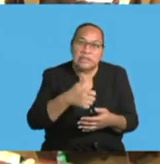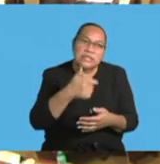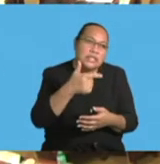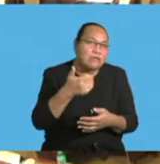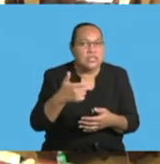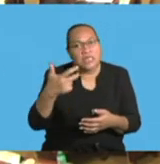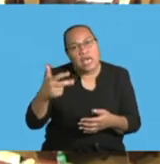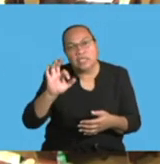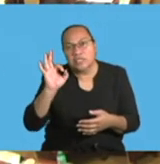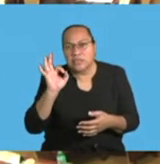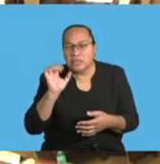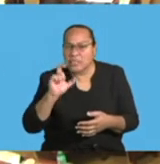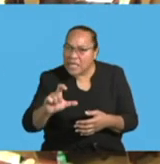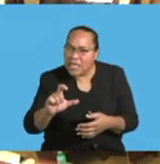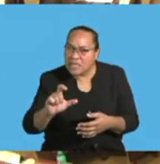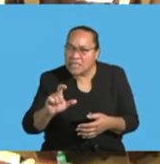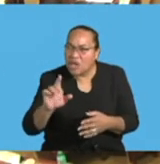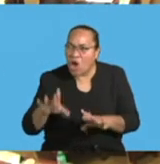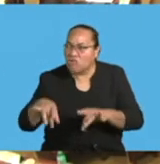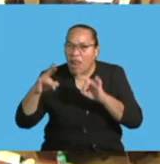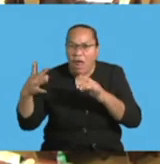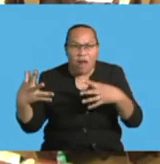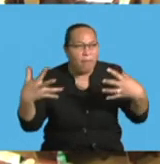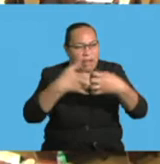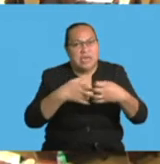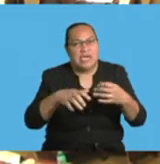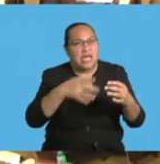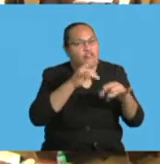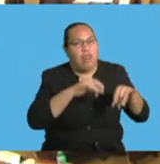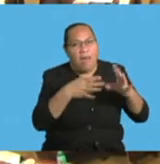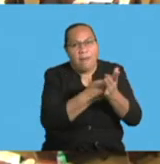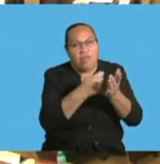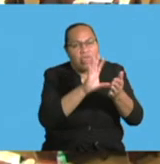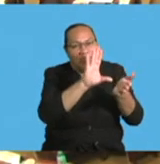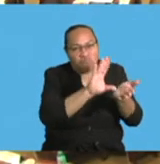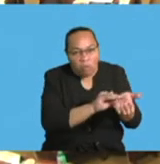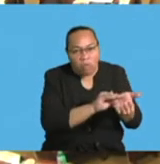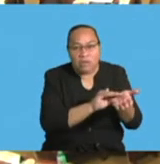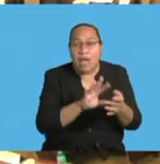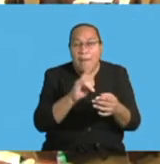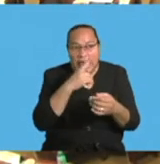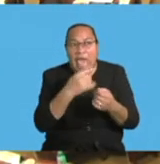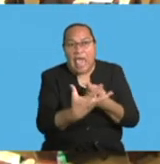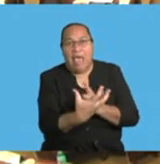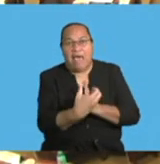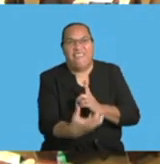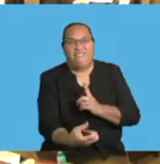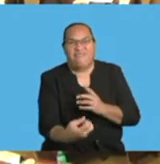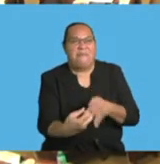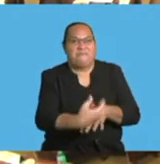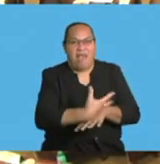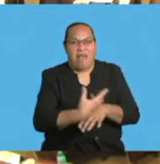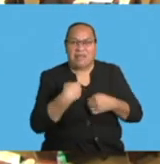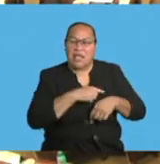cents, Australian cents to the US dollar. And of course, that can have an impact on us, but of course because we're